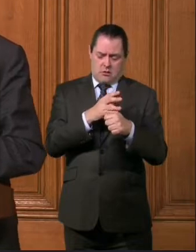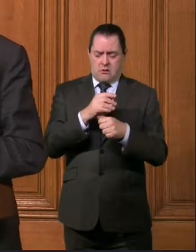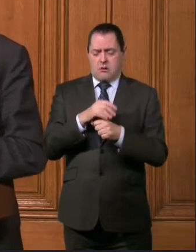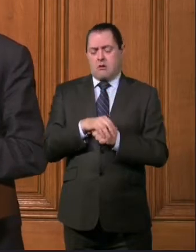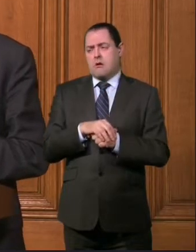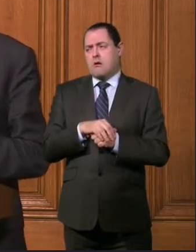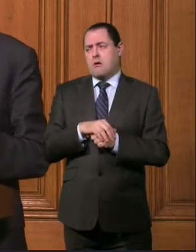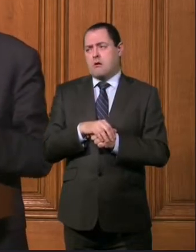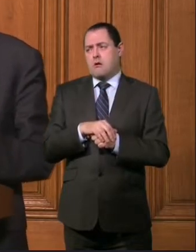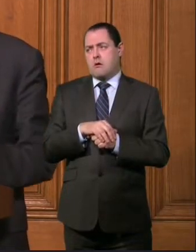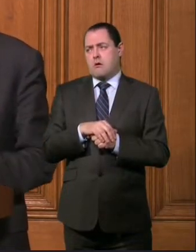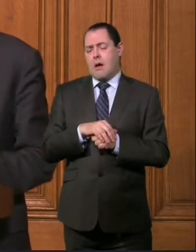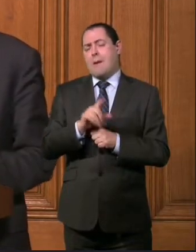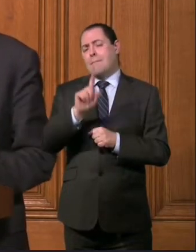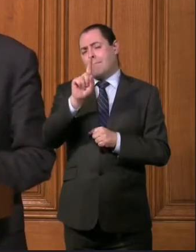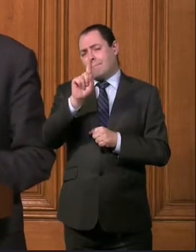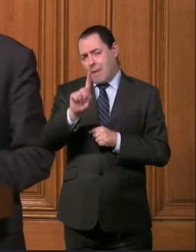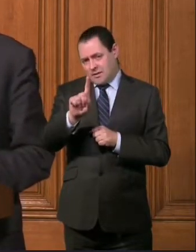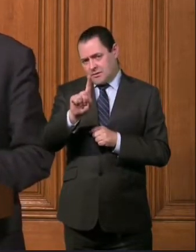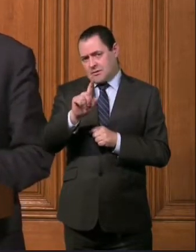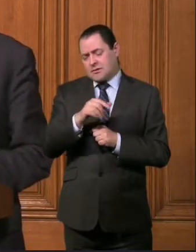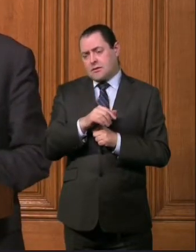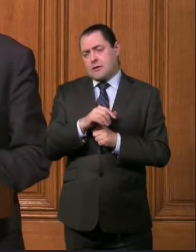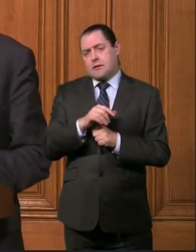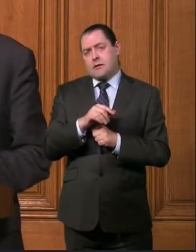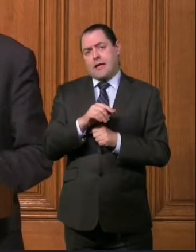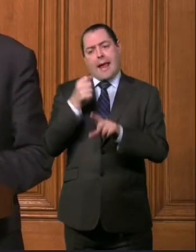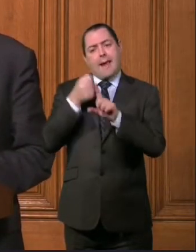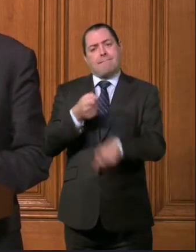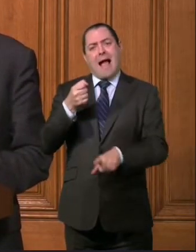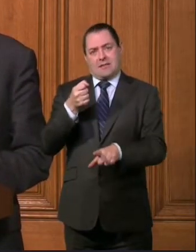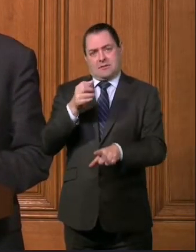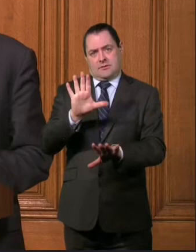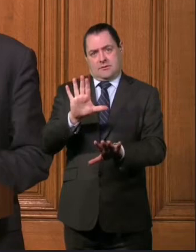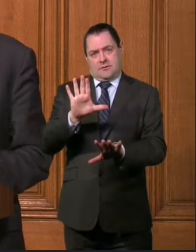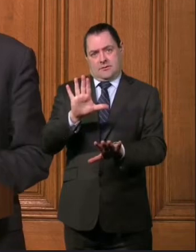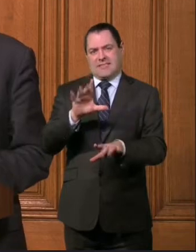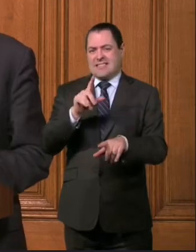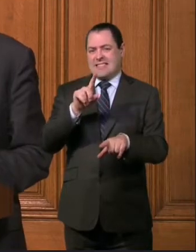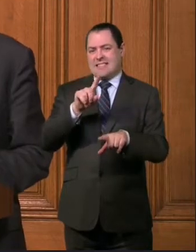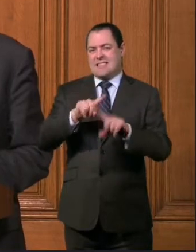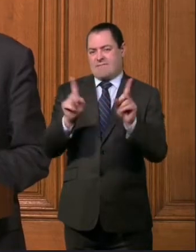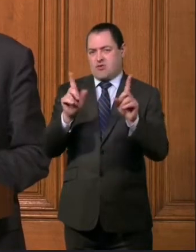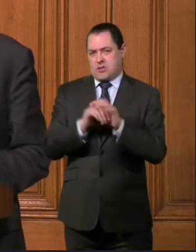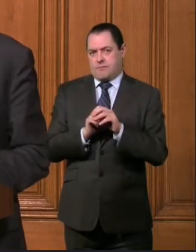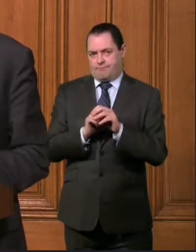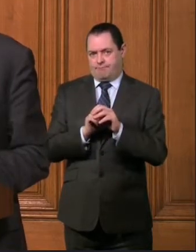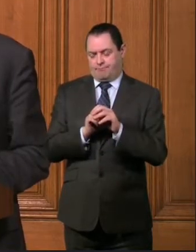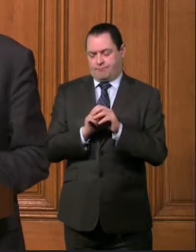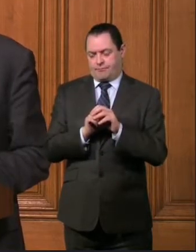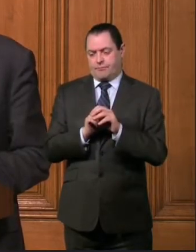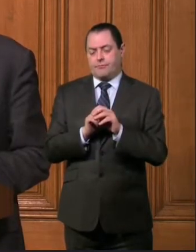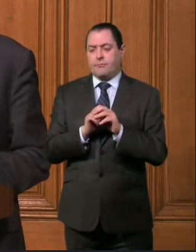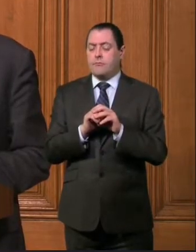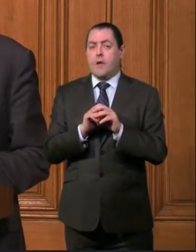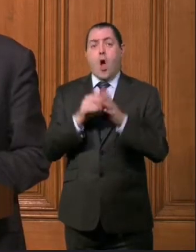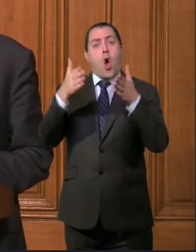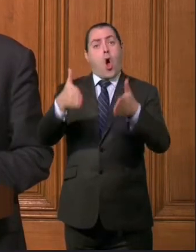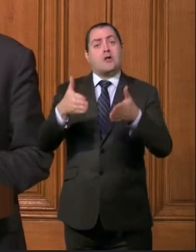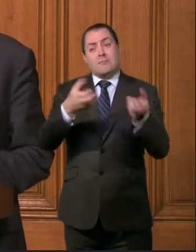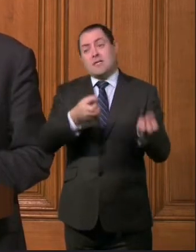word about severity and mortality. When we look at data from hospitals, so patients who are in hospital with